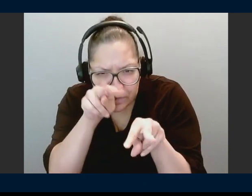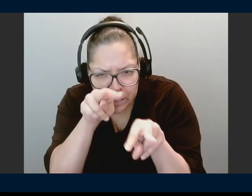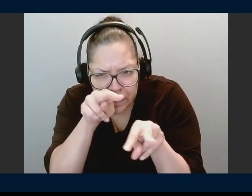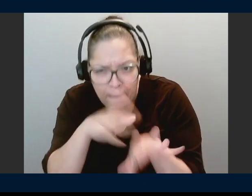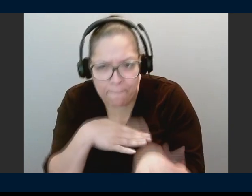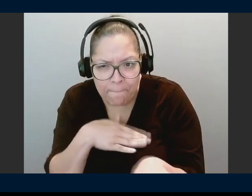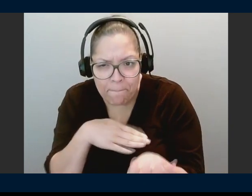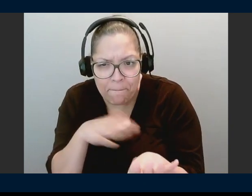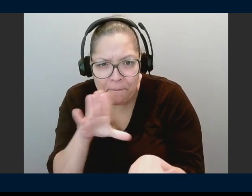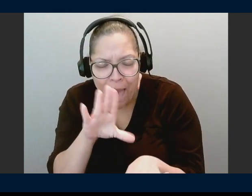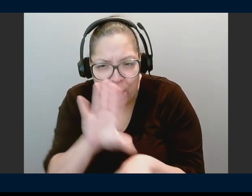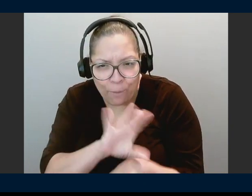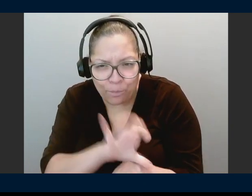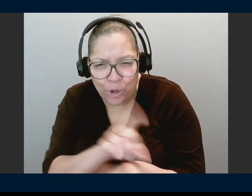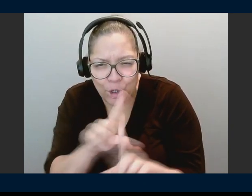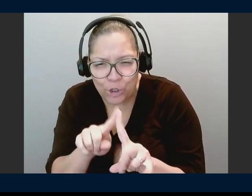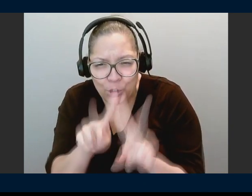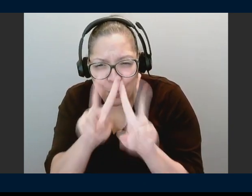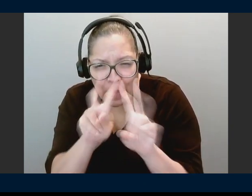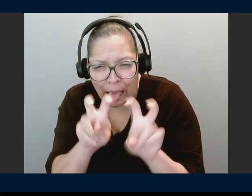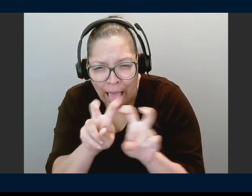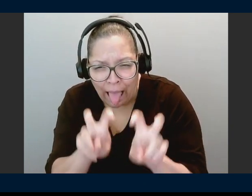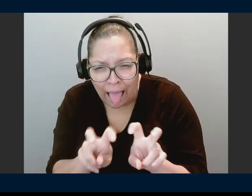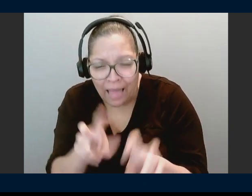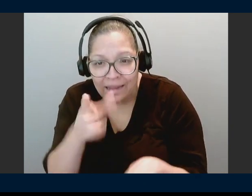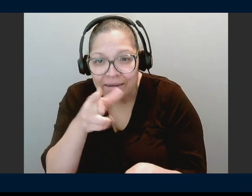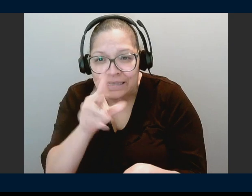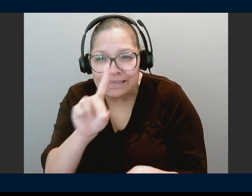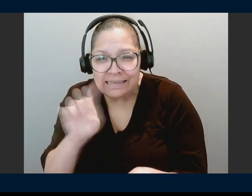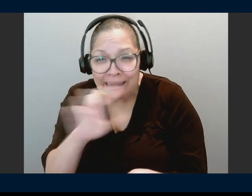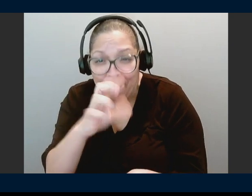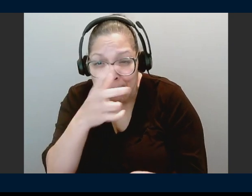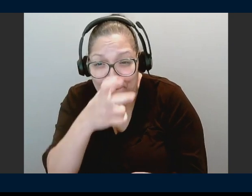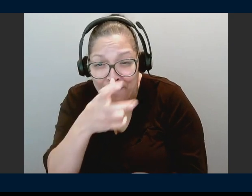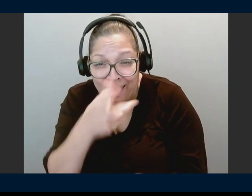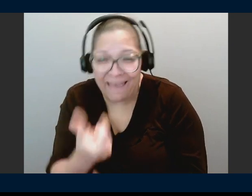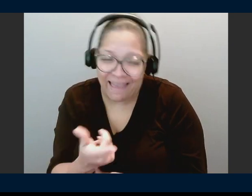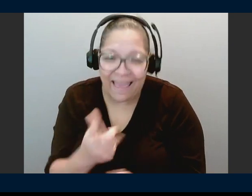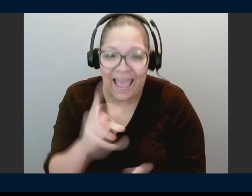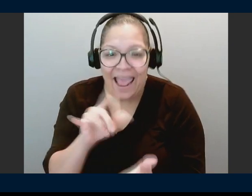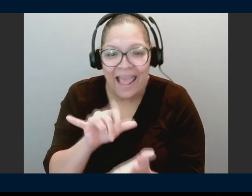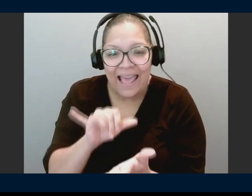think this is what is true for many quantitative fields these days.